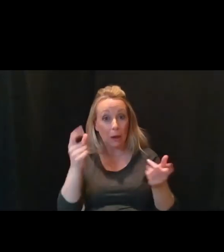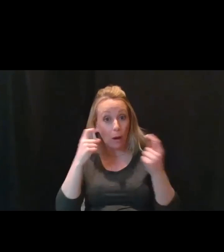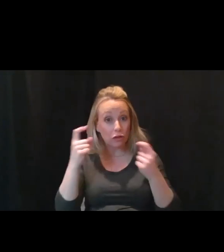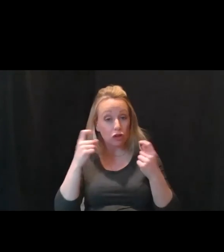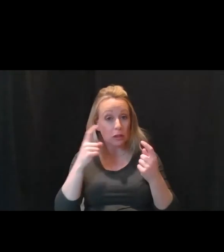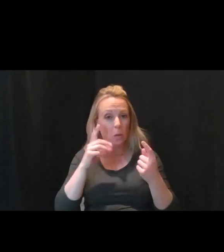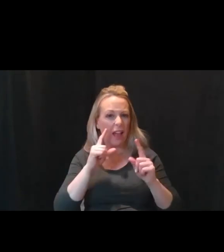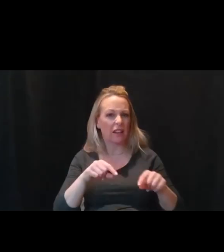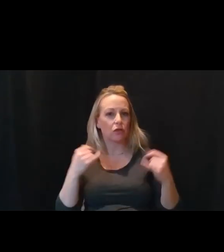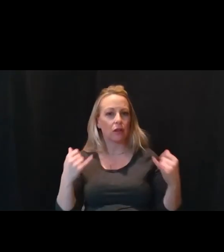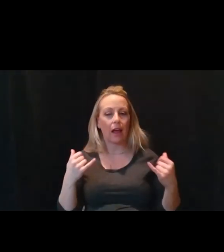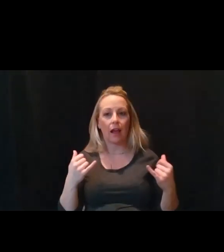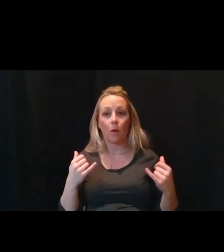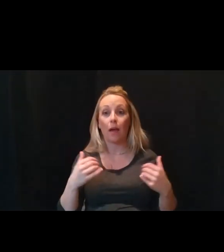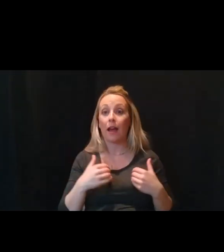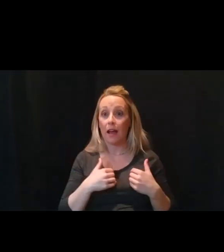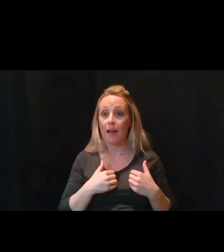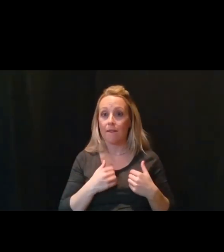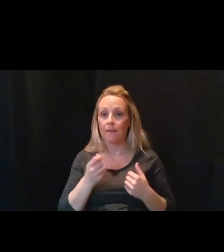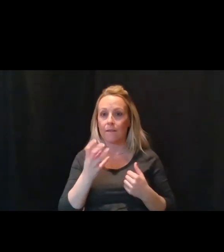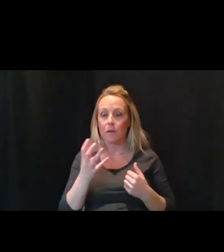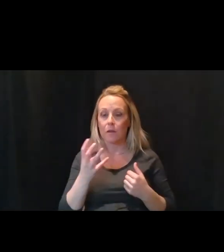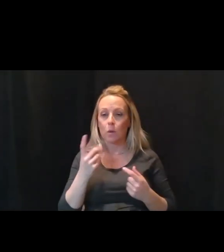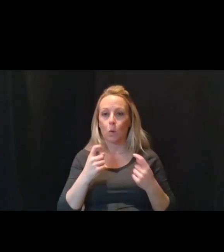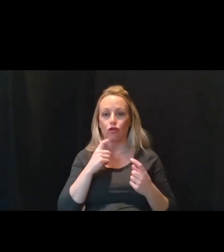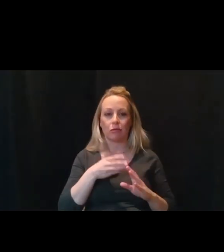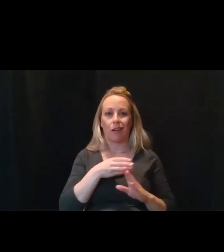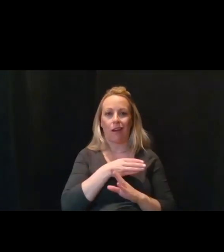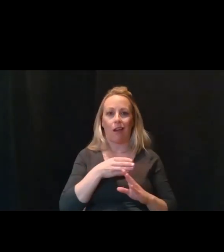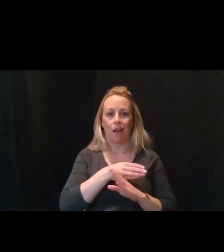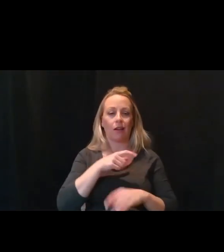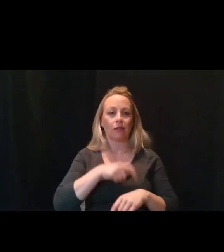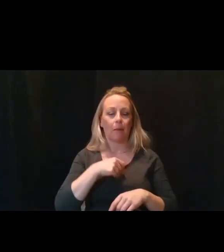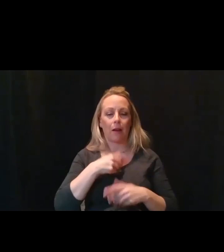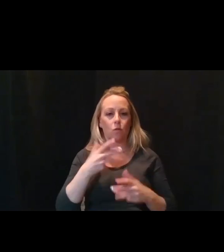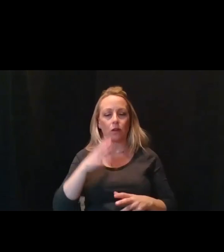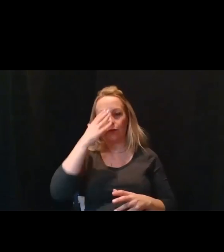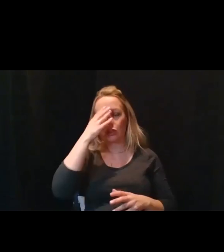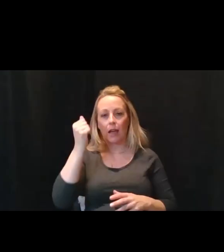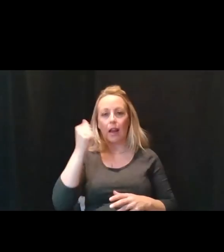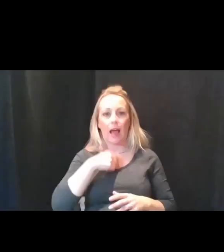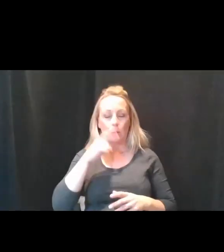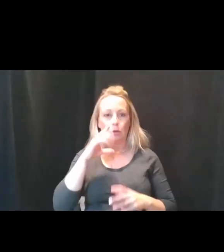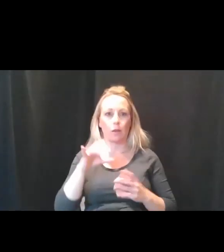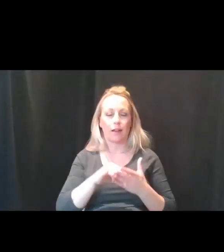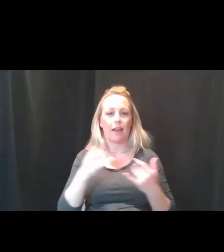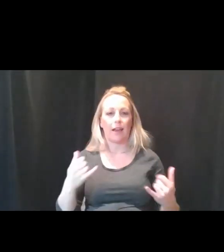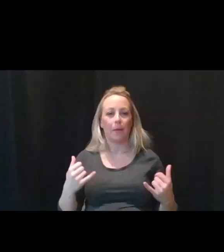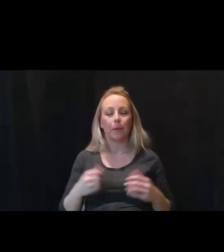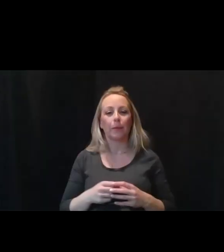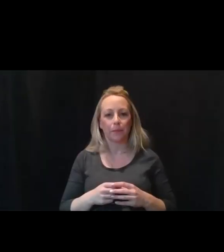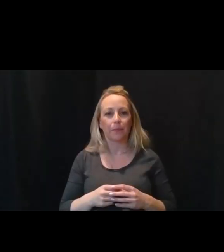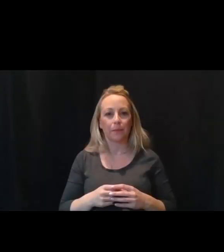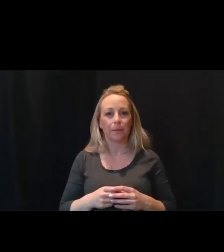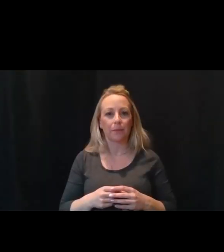some in. We do have a couple of questions that came to us ahead of time that I don't want to forget, so I'm going to do those first. A couple of